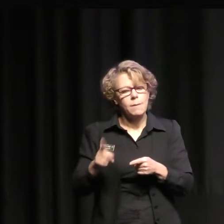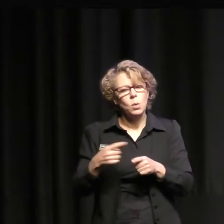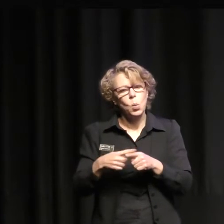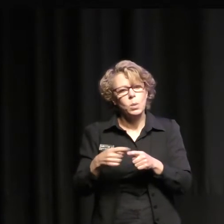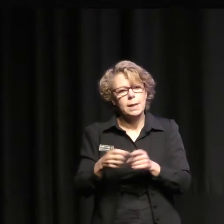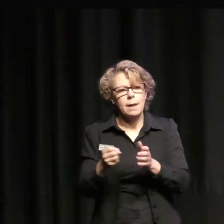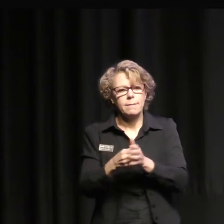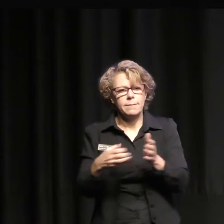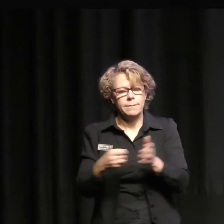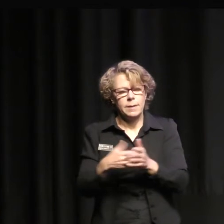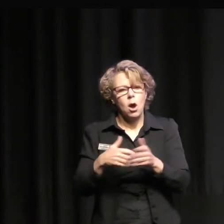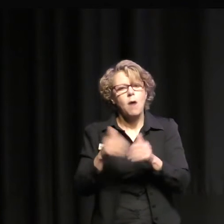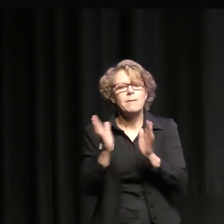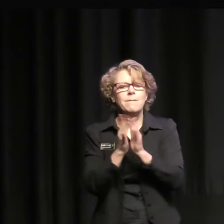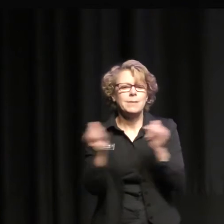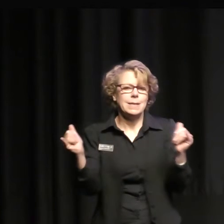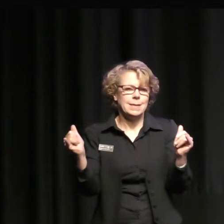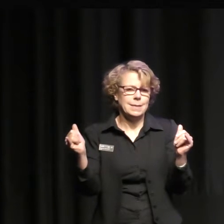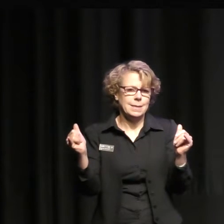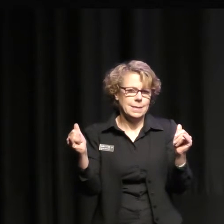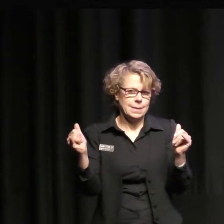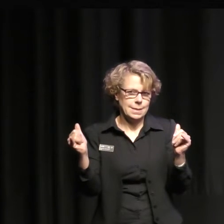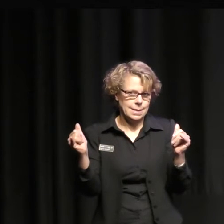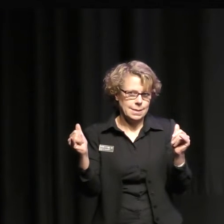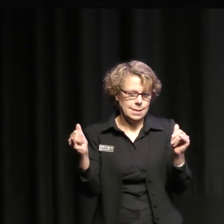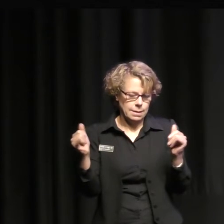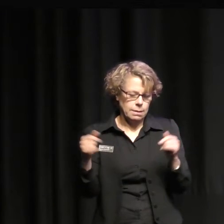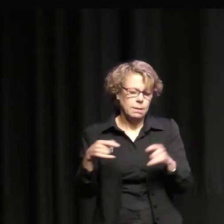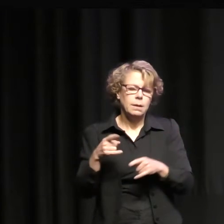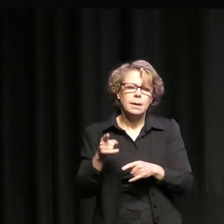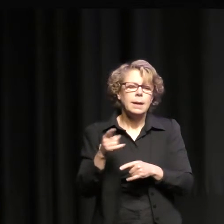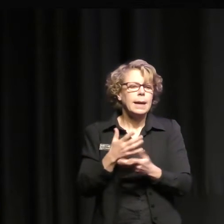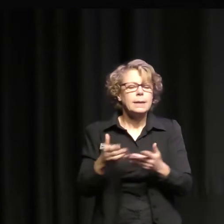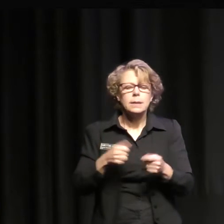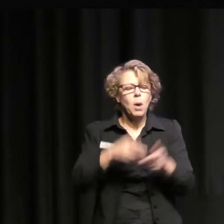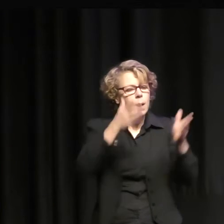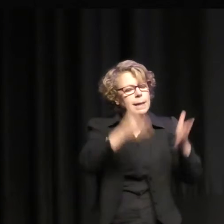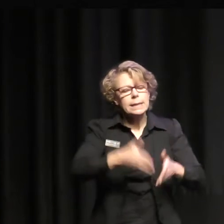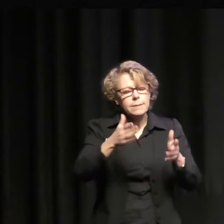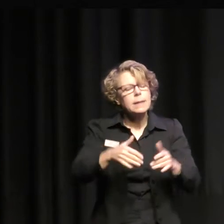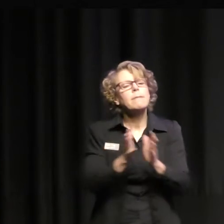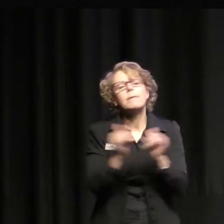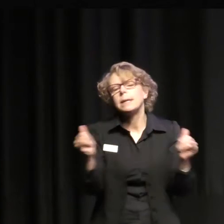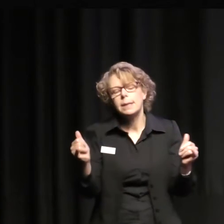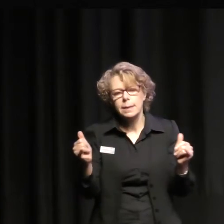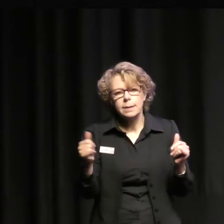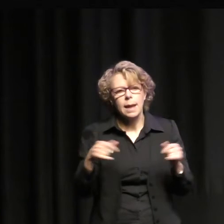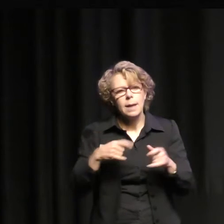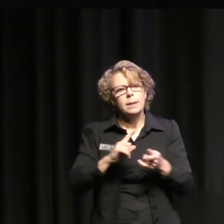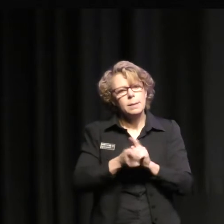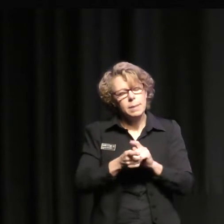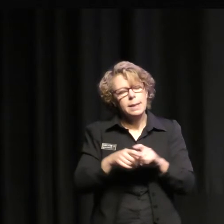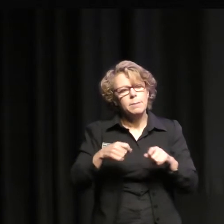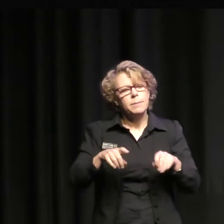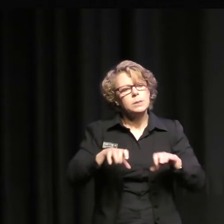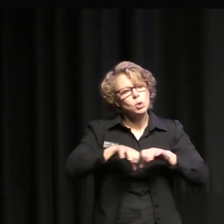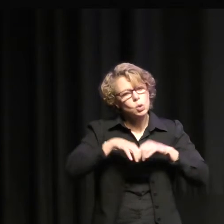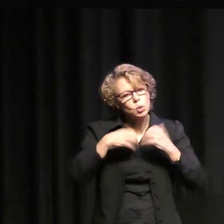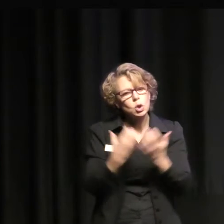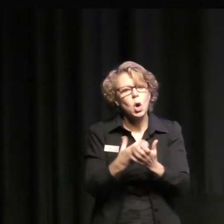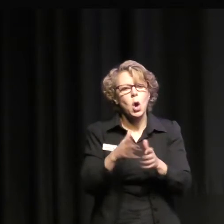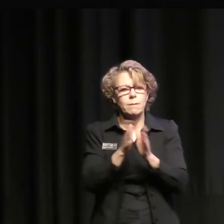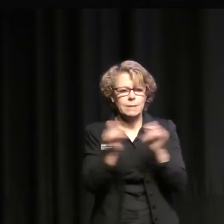of liberté, which doesn't mean just individual freedom, it means associational freedom